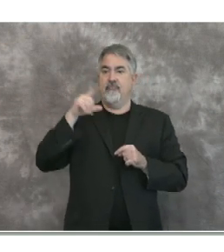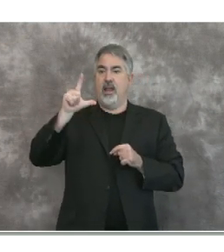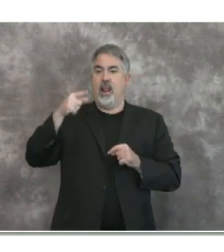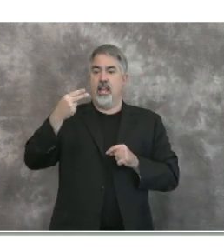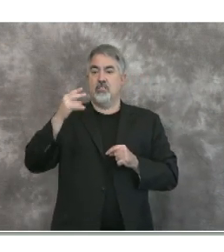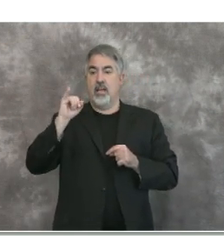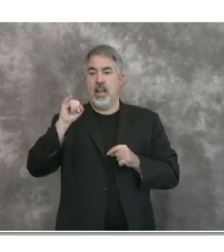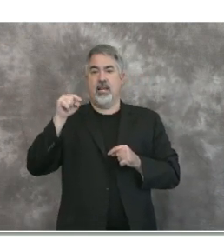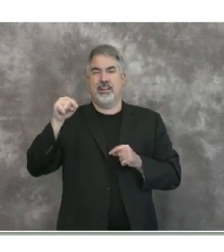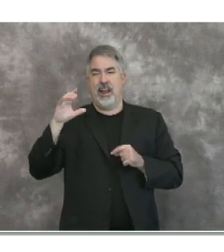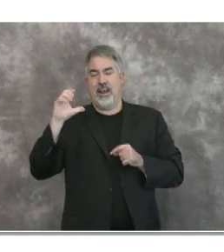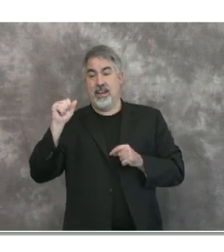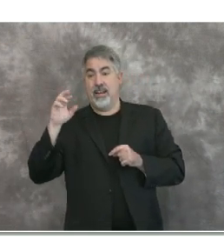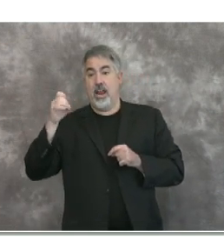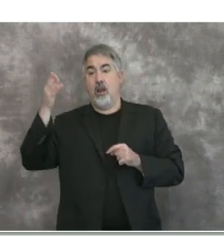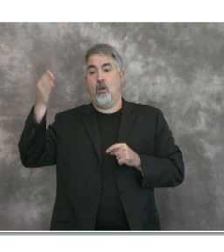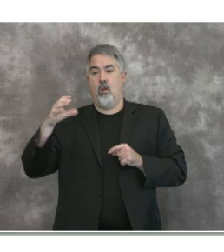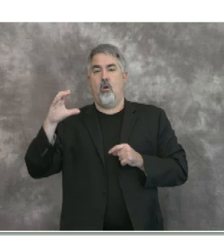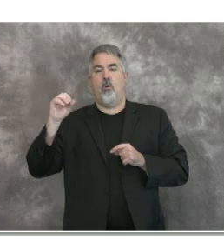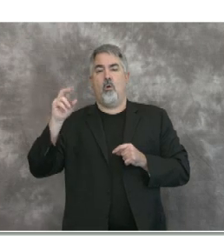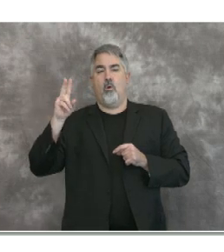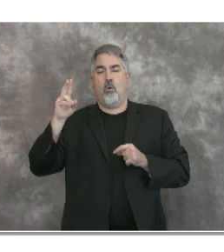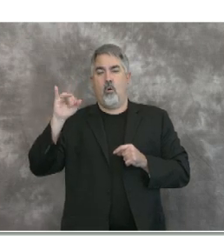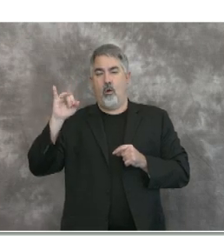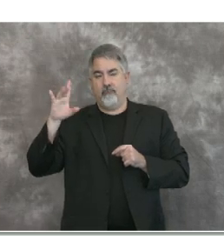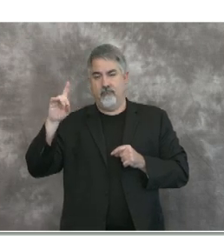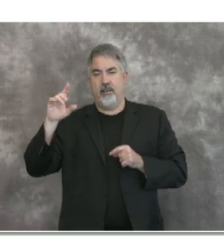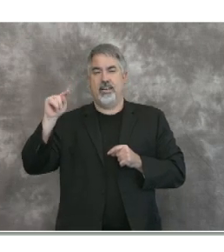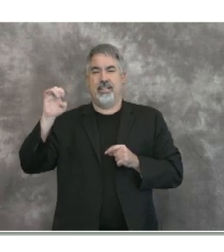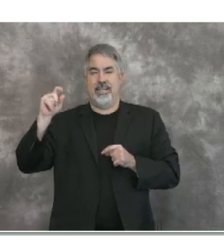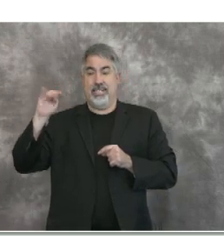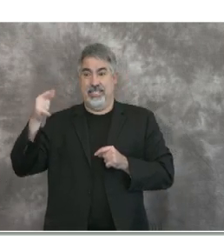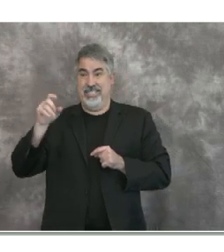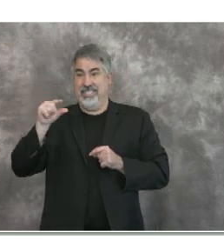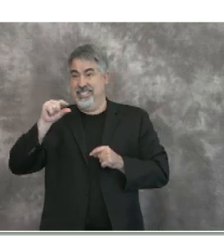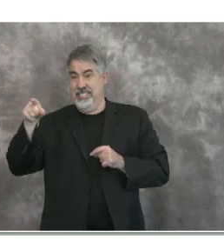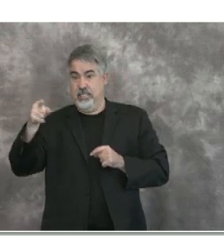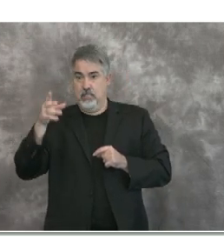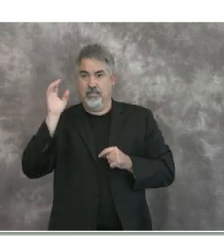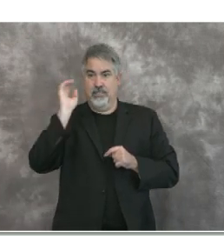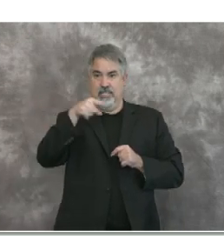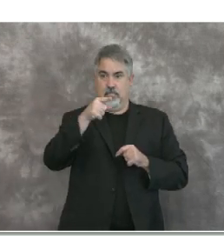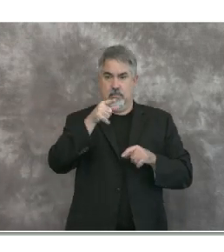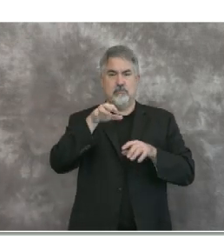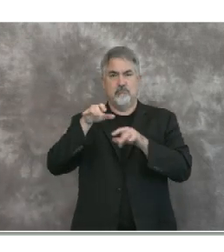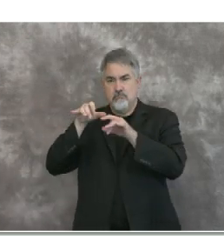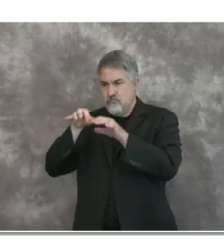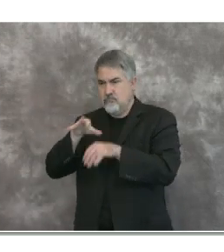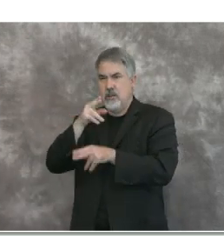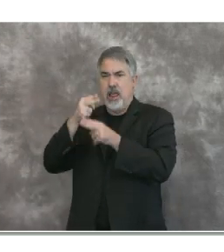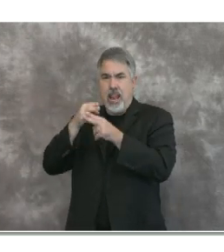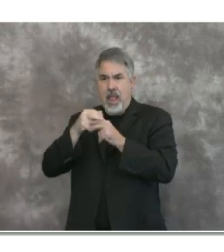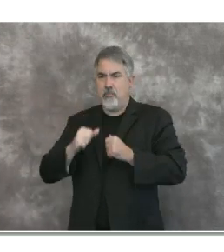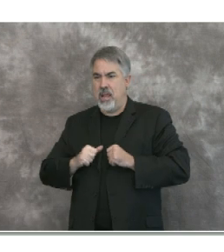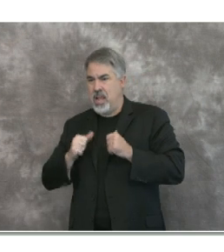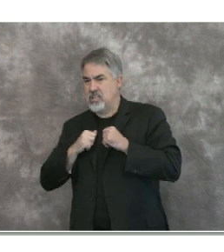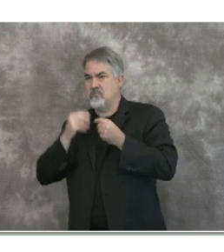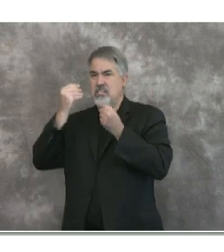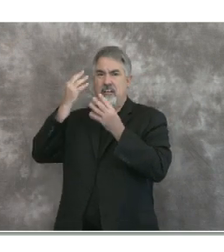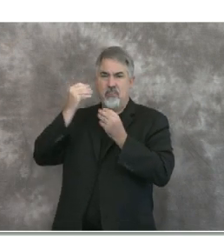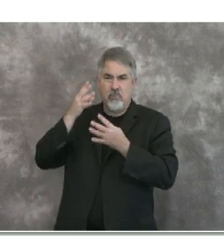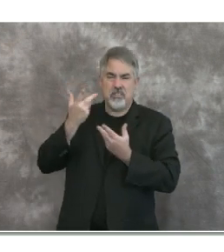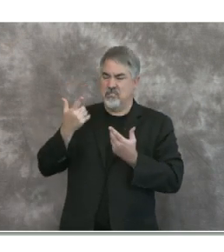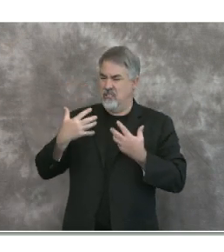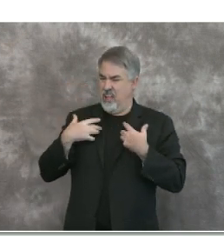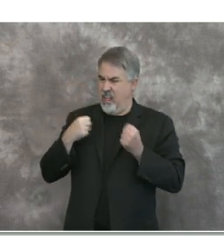lhi.care/COVID testing, fill out the information, and they will direct you to an appropriate appointment at the geographic location that is